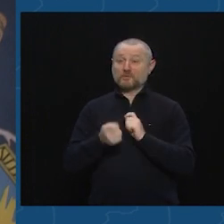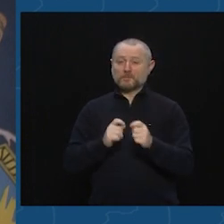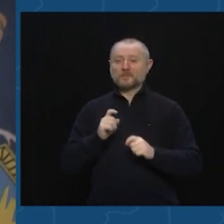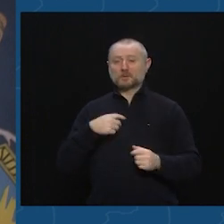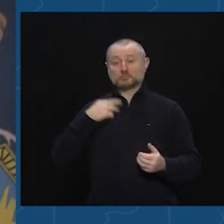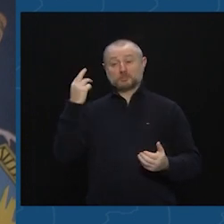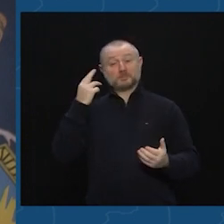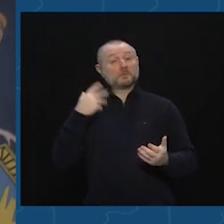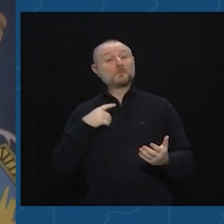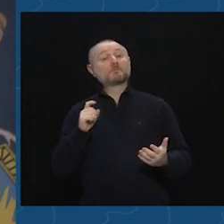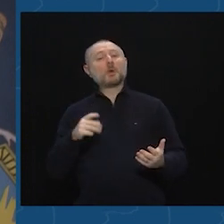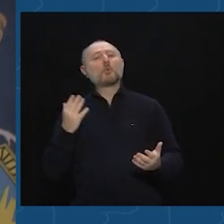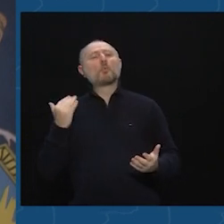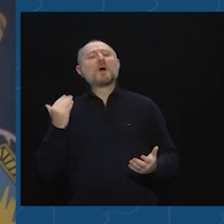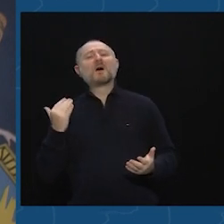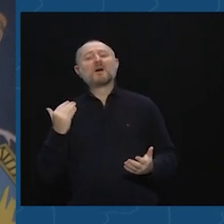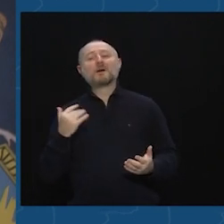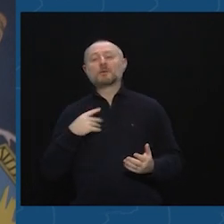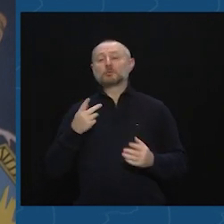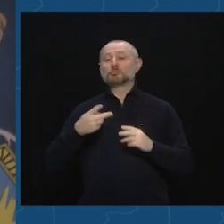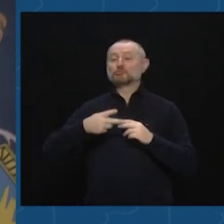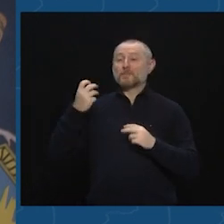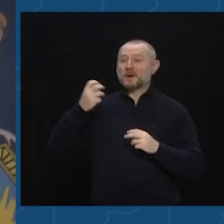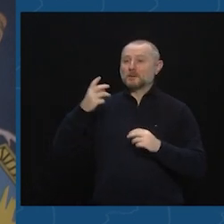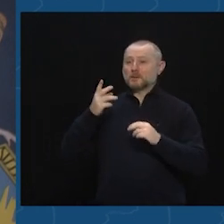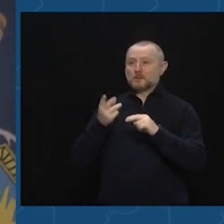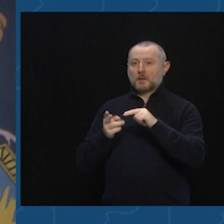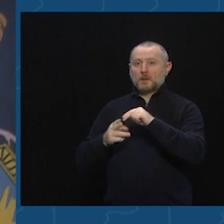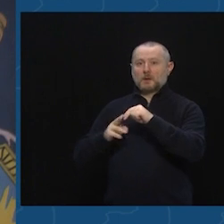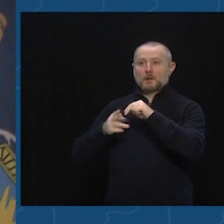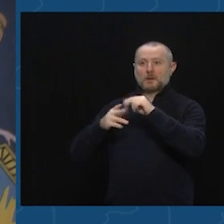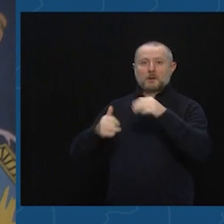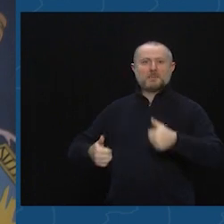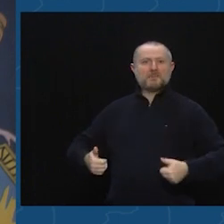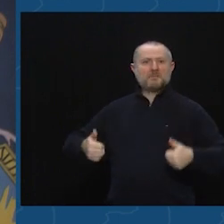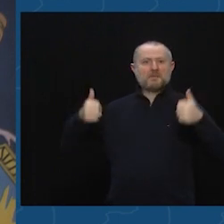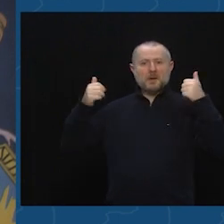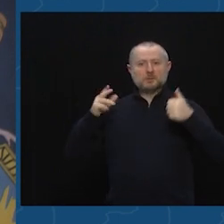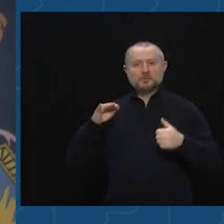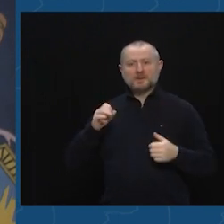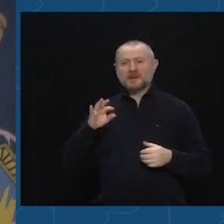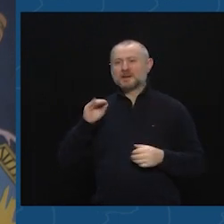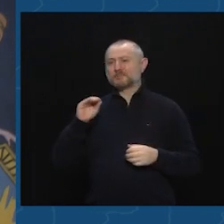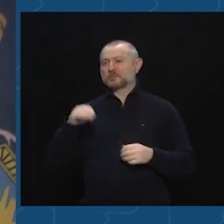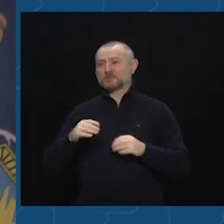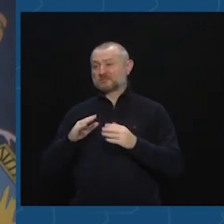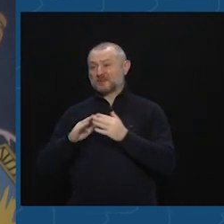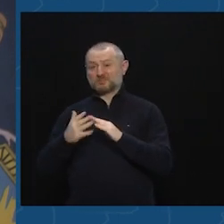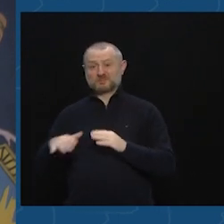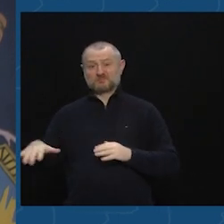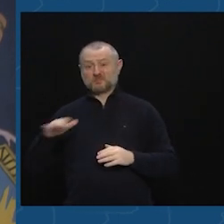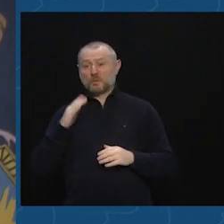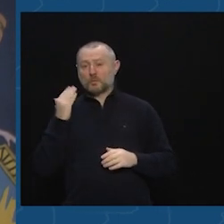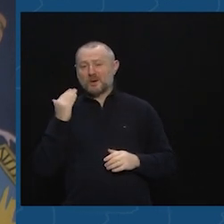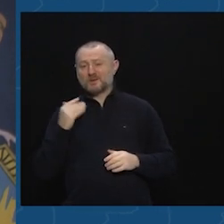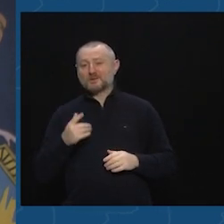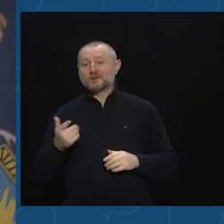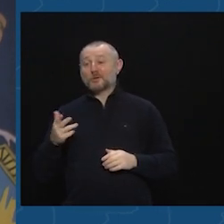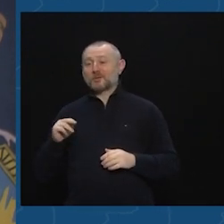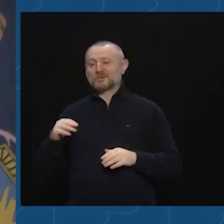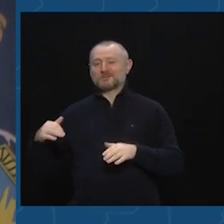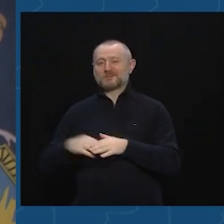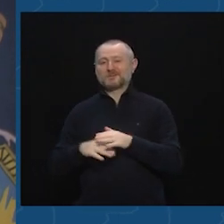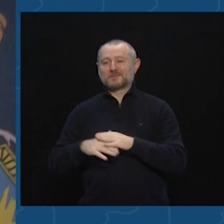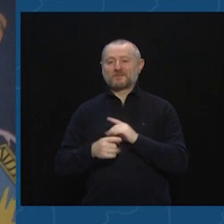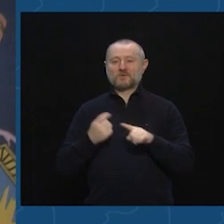100 cities in New York, why guns are flowing from Georgia with more frequency and Virginia and Ohio to here than they were. I'm focused